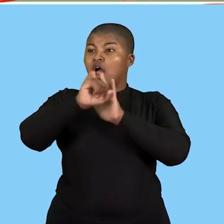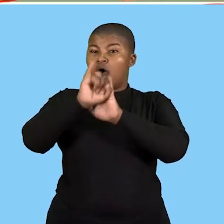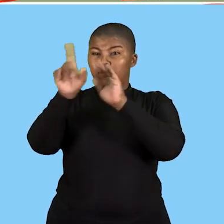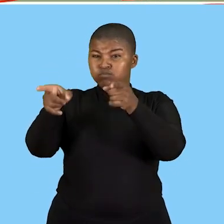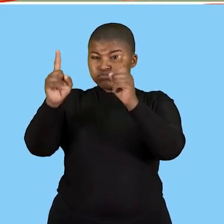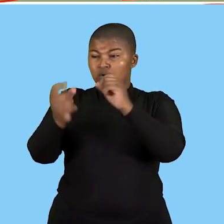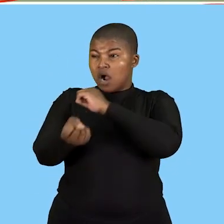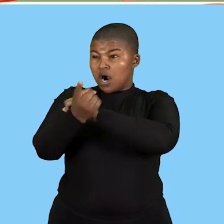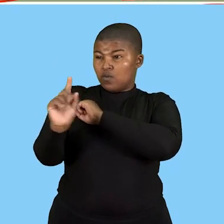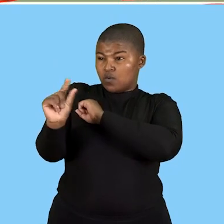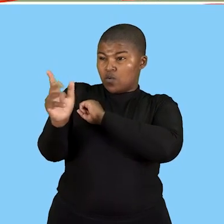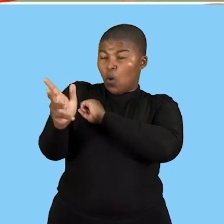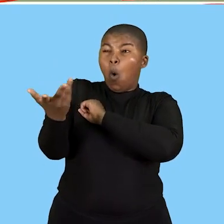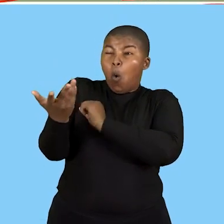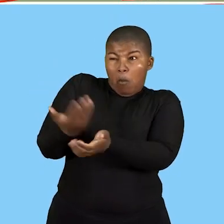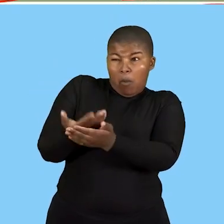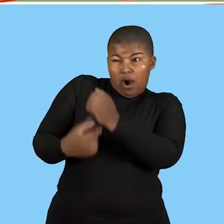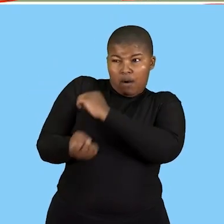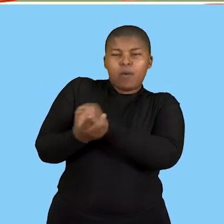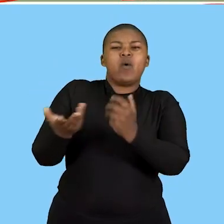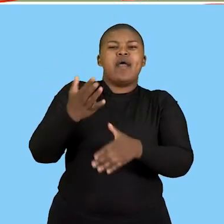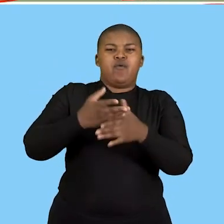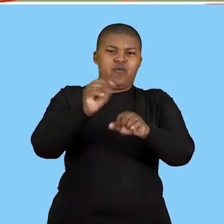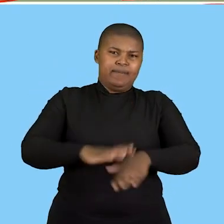dangers in the